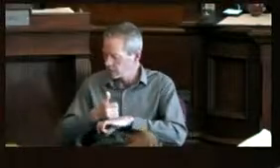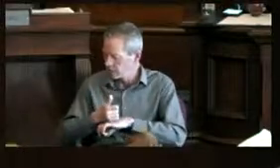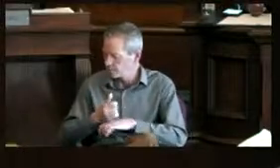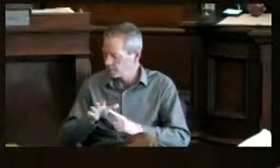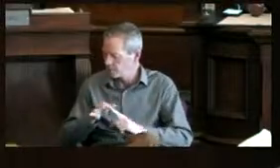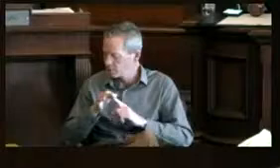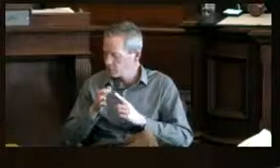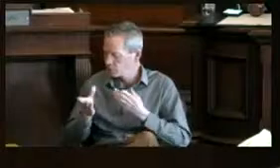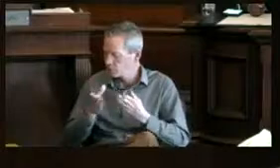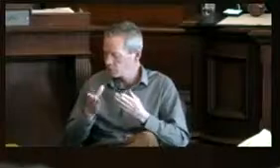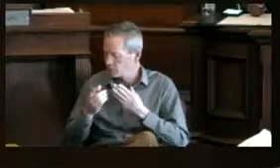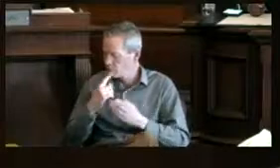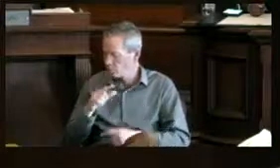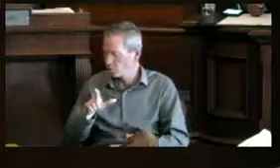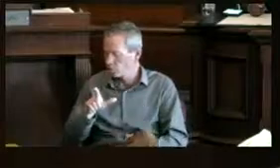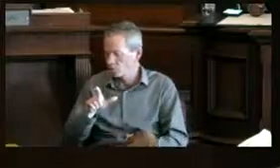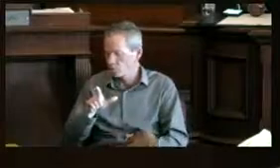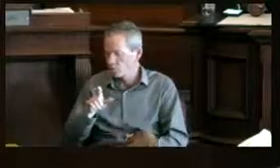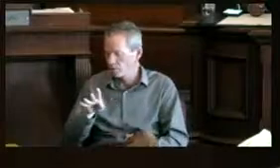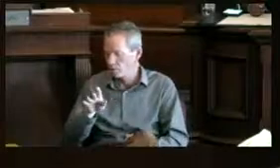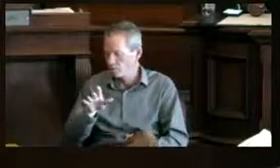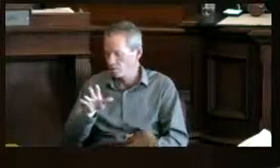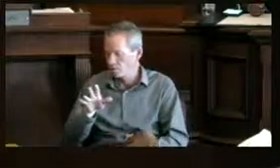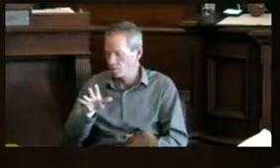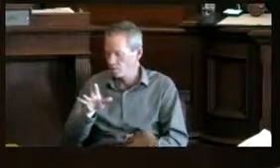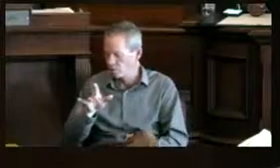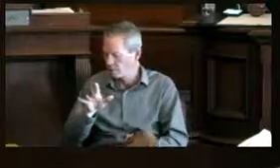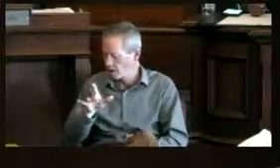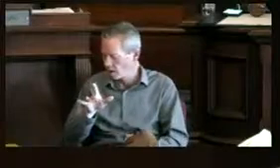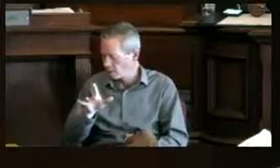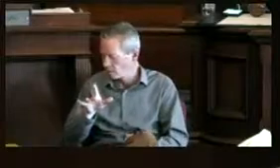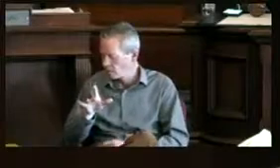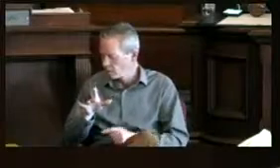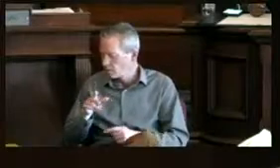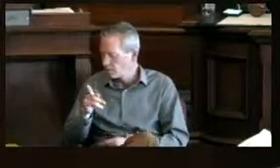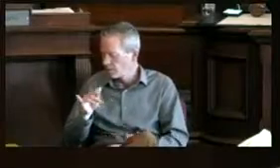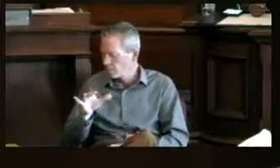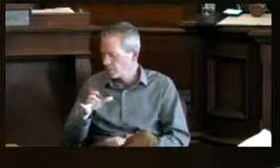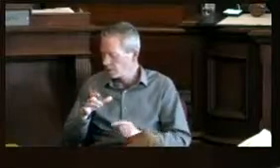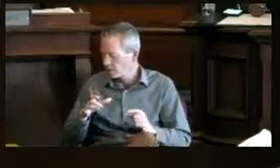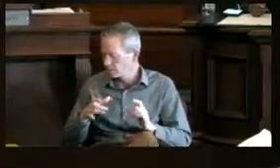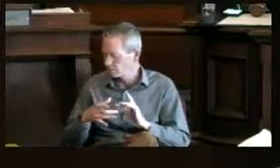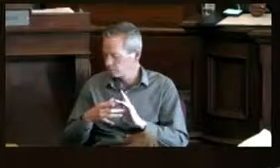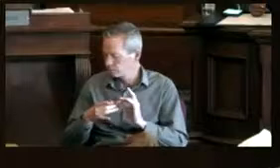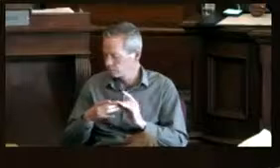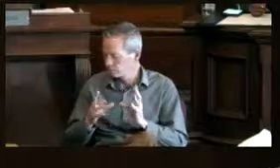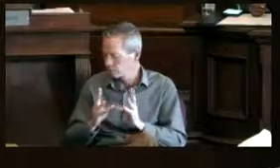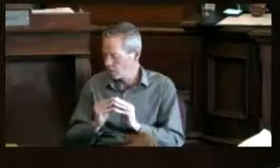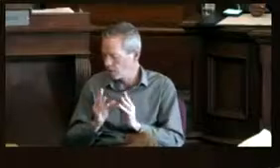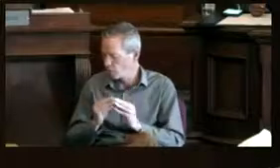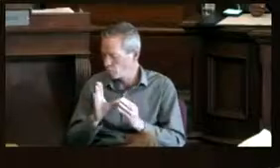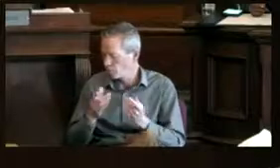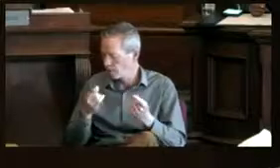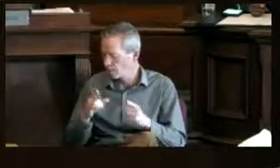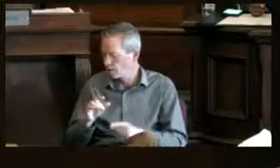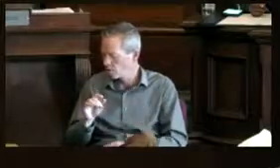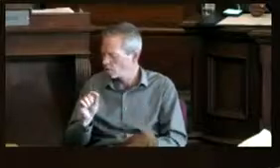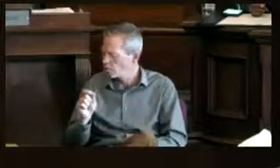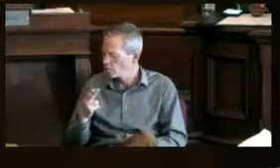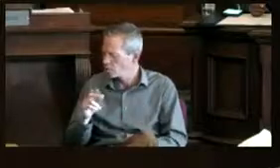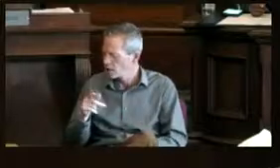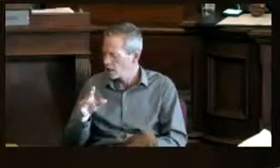the 2024-25 assessment period. Public hearing to be held on Thursday, April 18th at 6